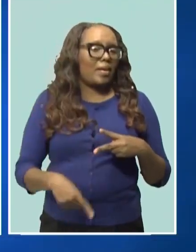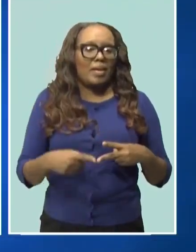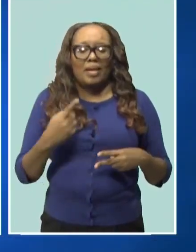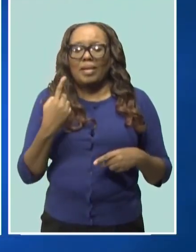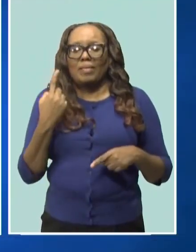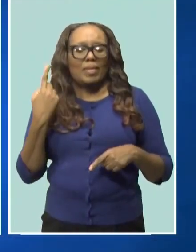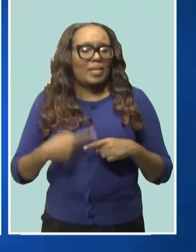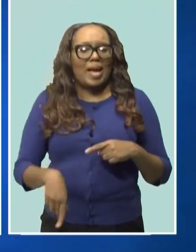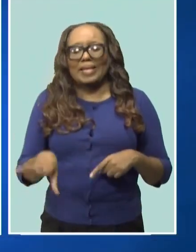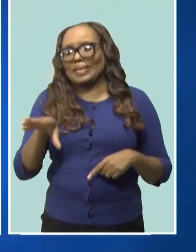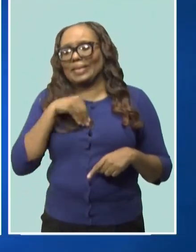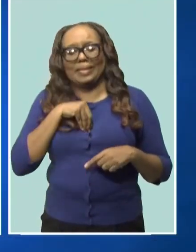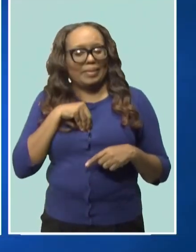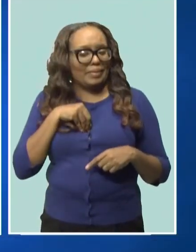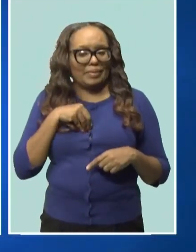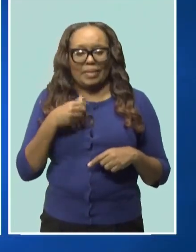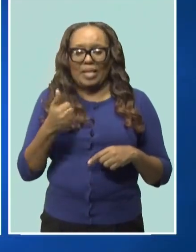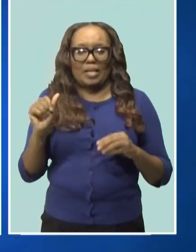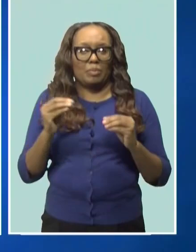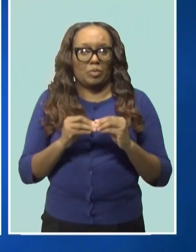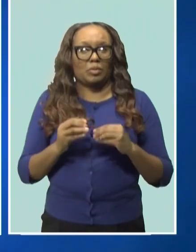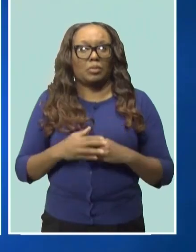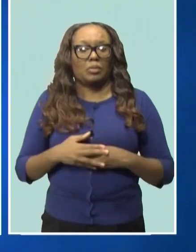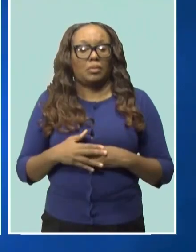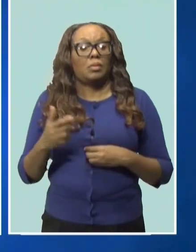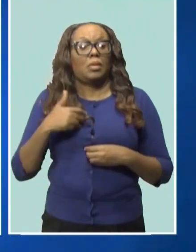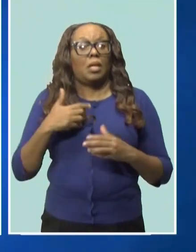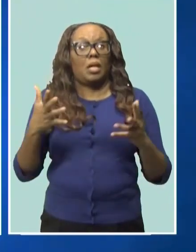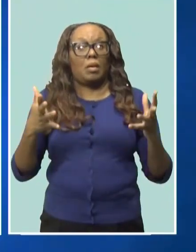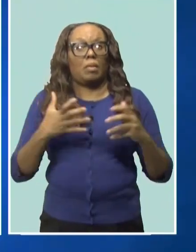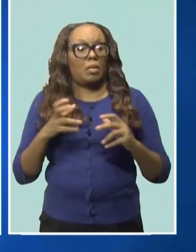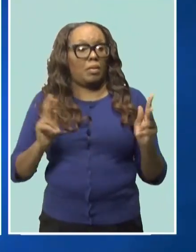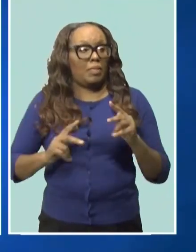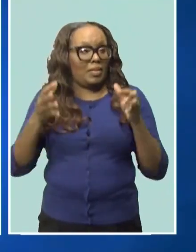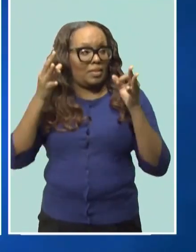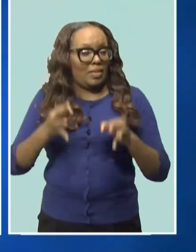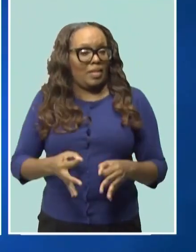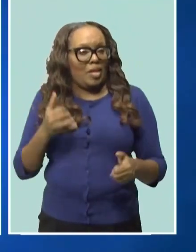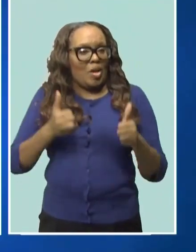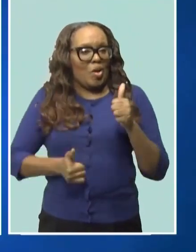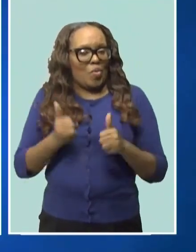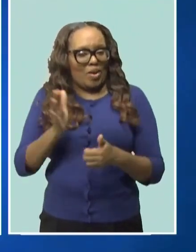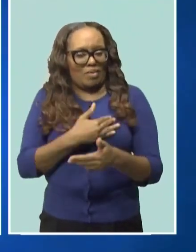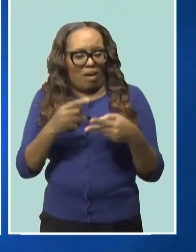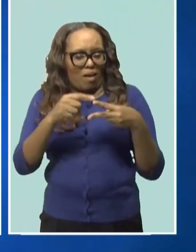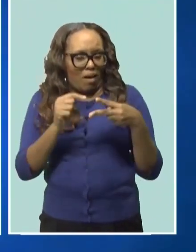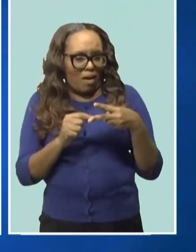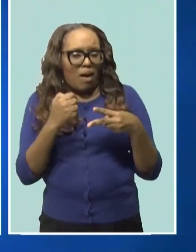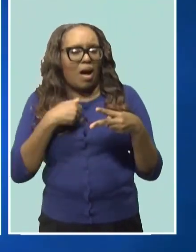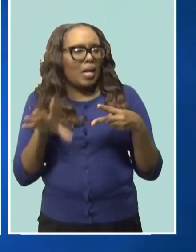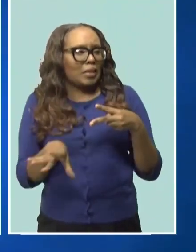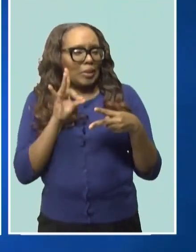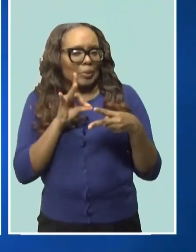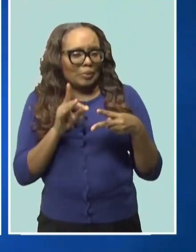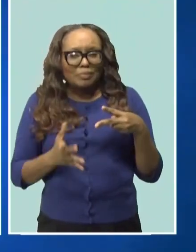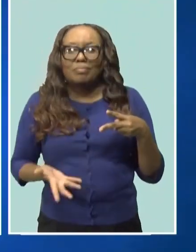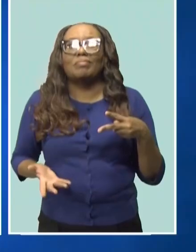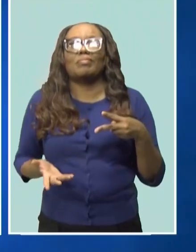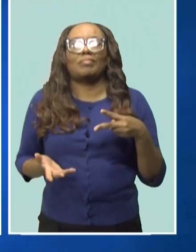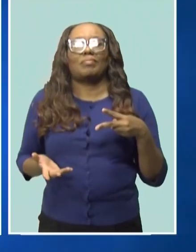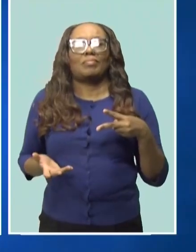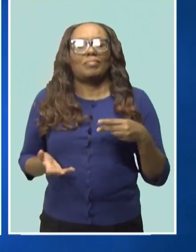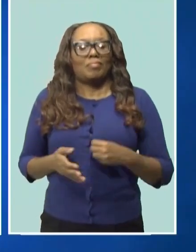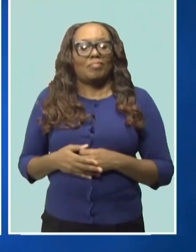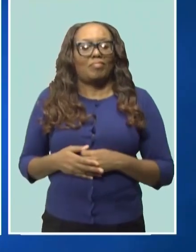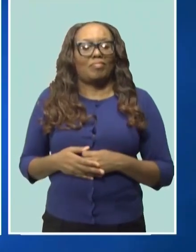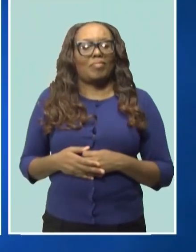to have the public decide which song I compete with, because the